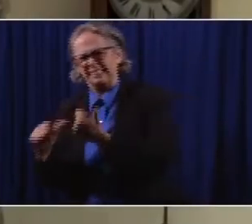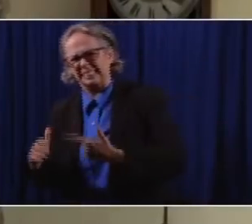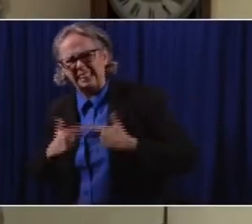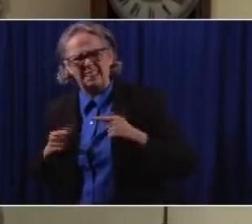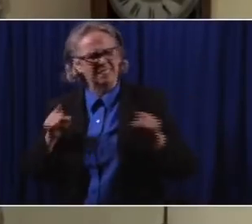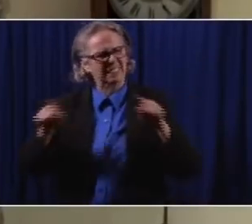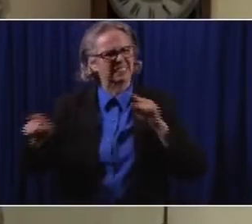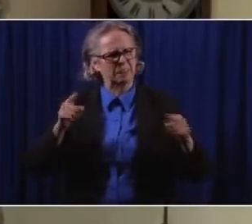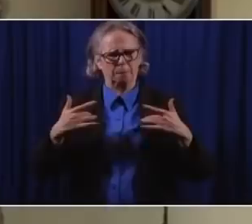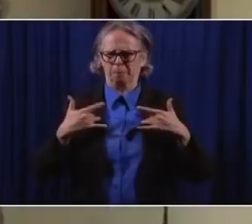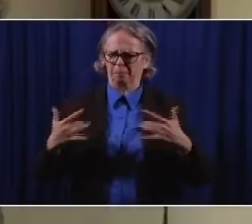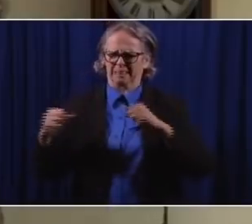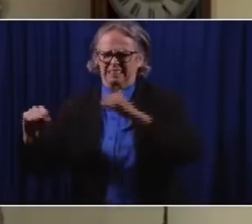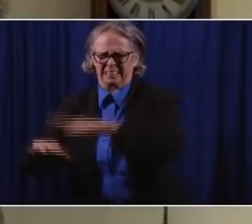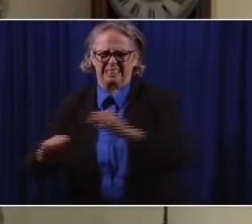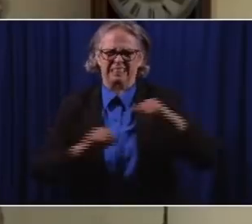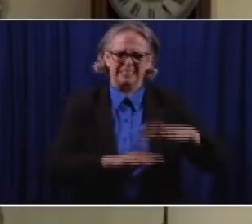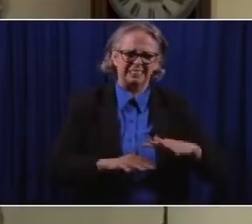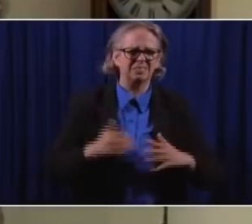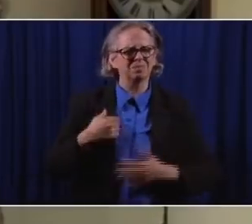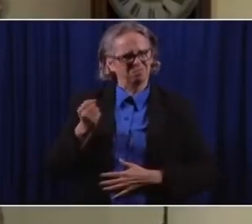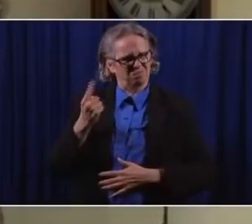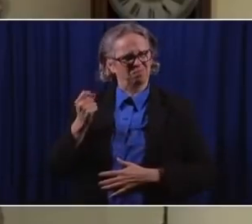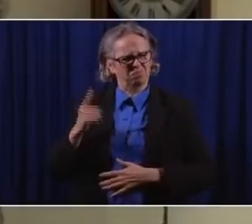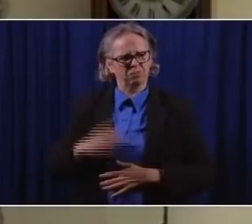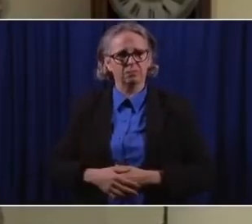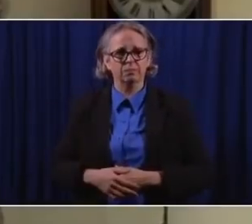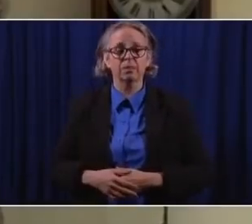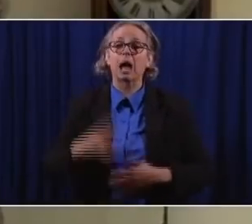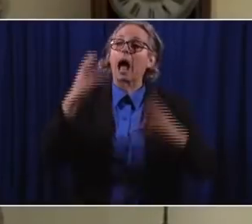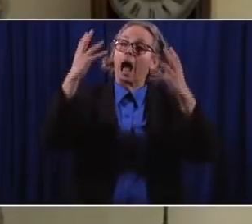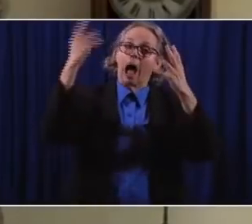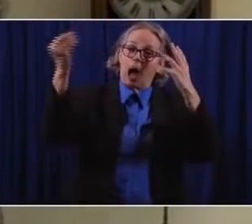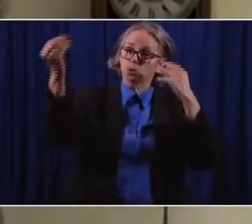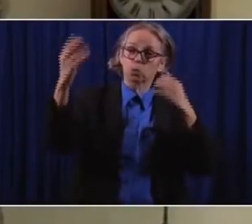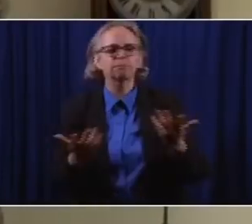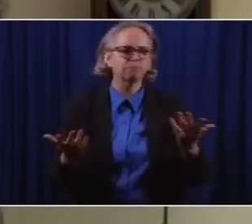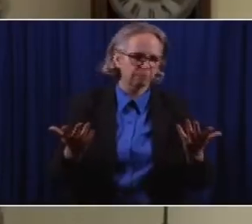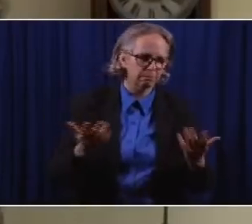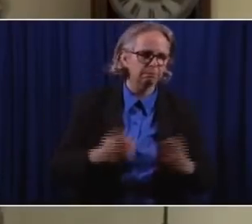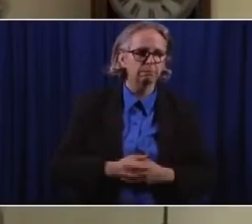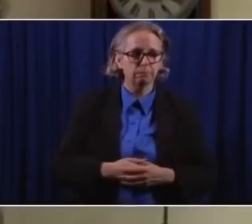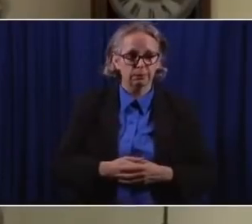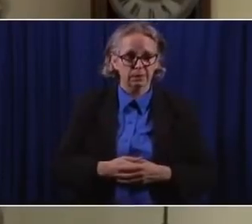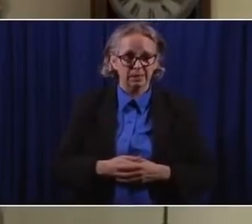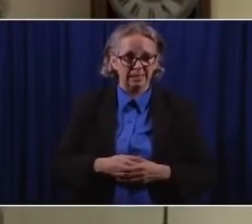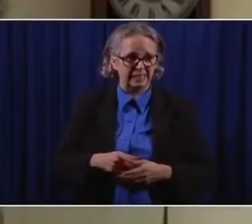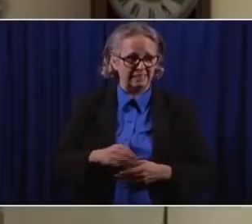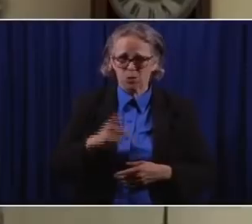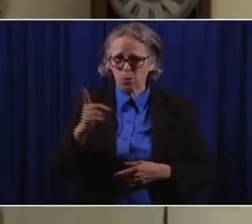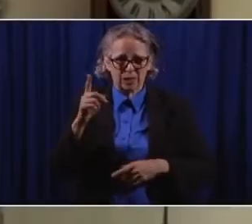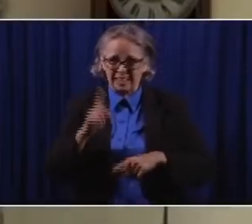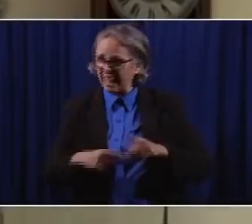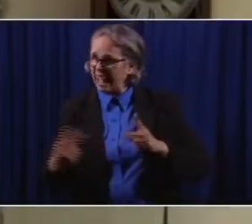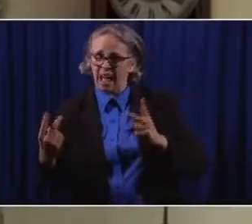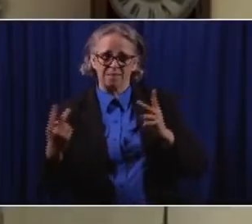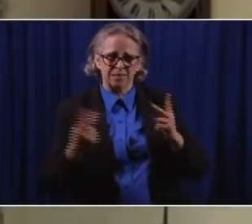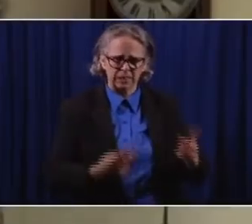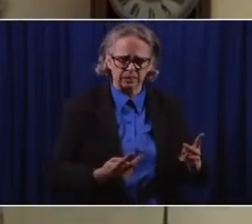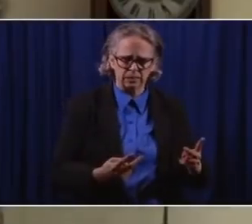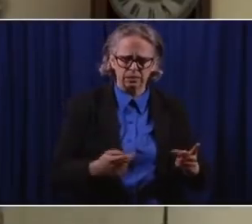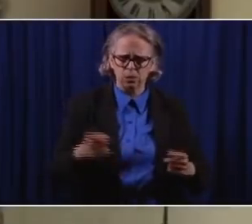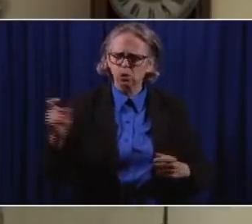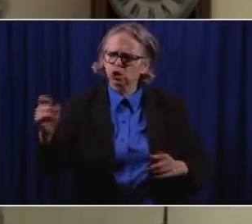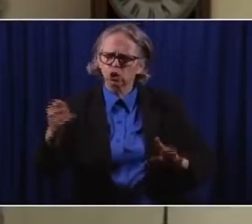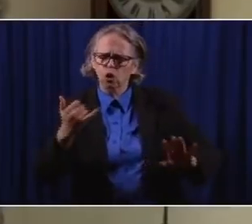But outdoor visitation has been open since June and July, to your nursing home or to your assisted